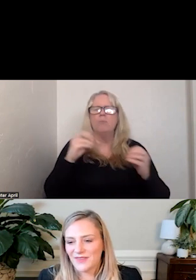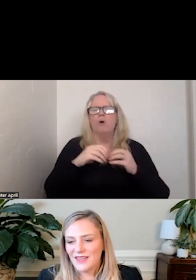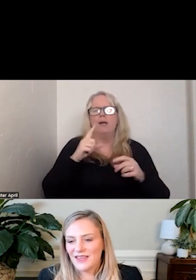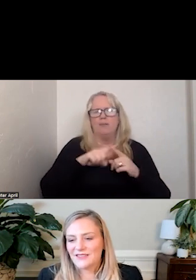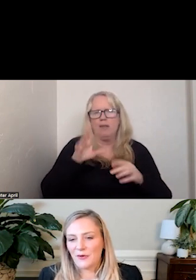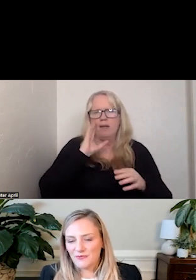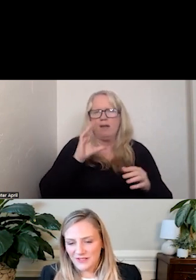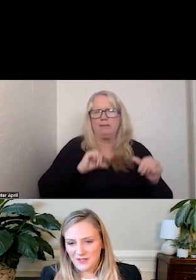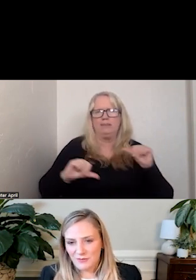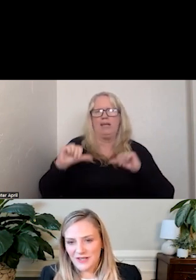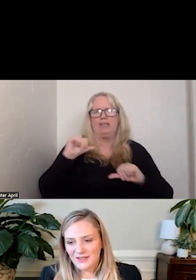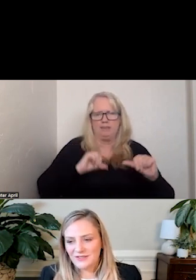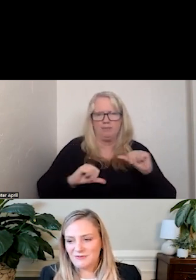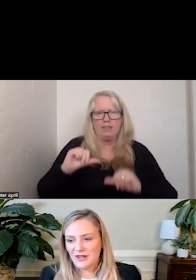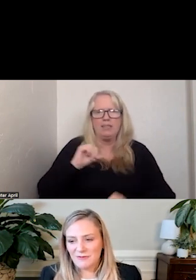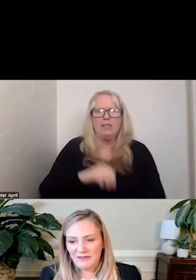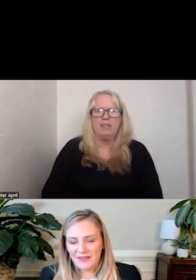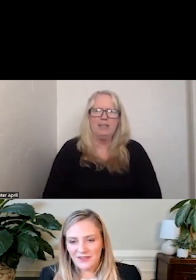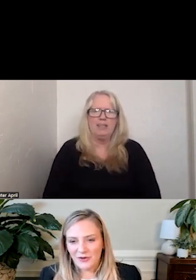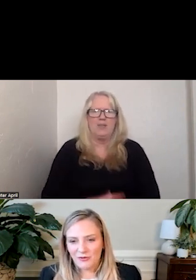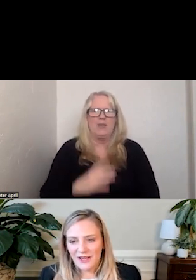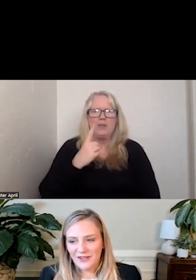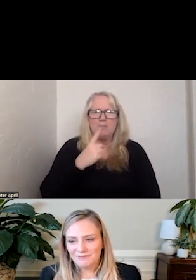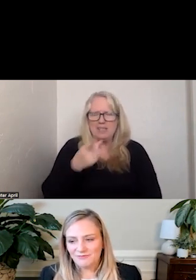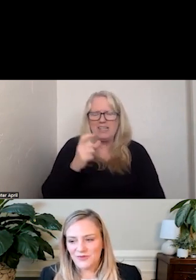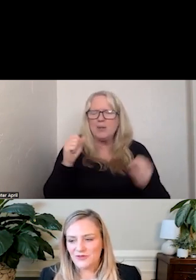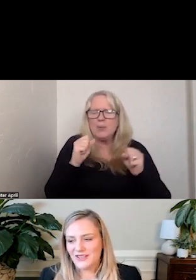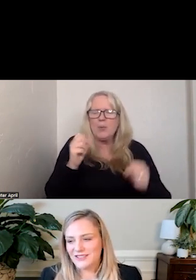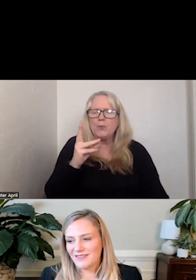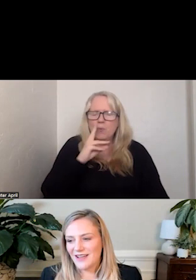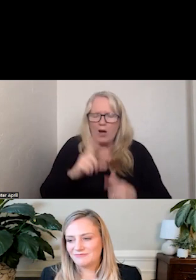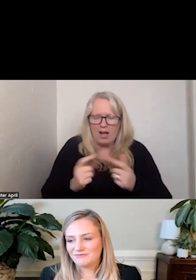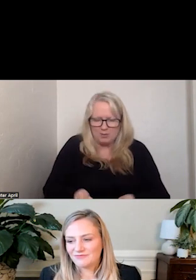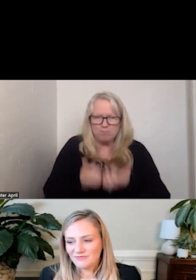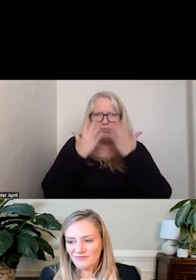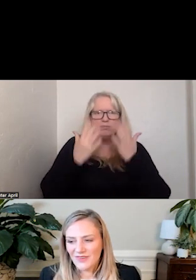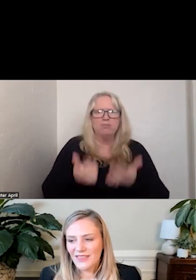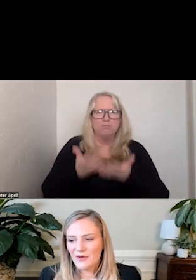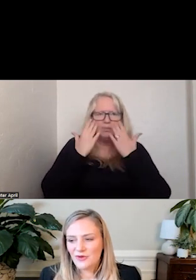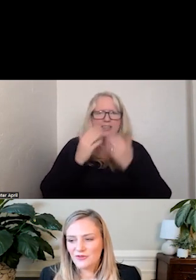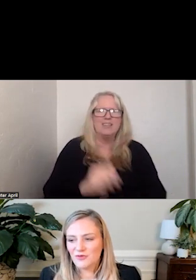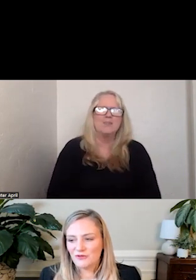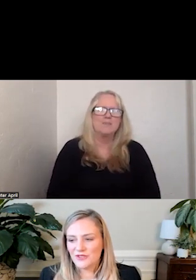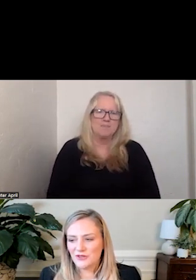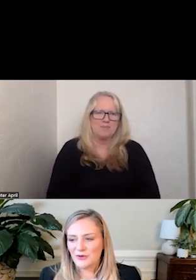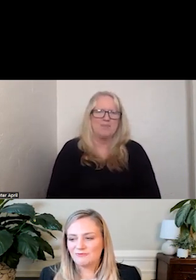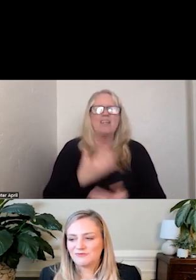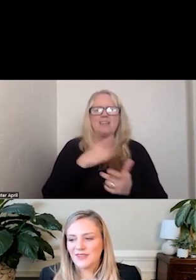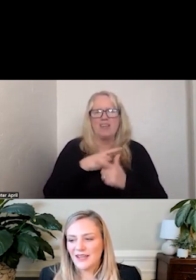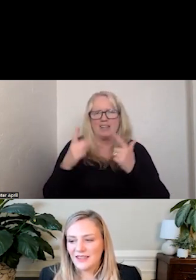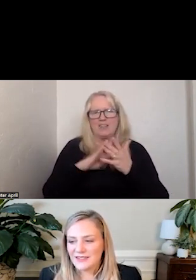it. So this is me dunking my face in cold water, 2 slides of that. And then we'll move